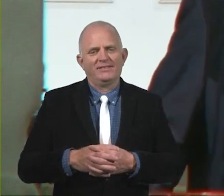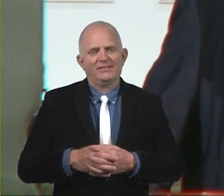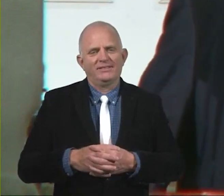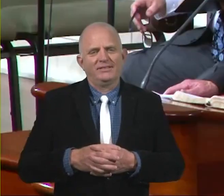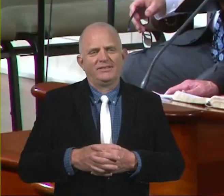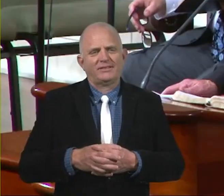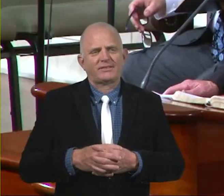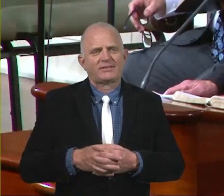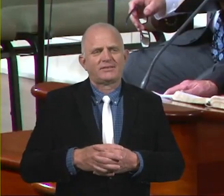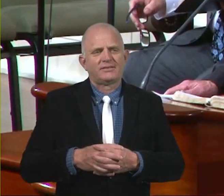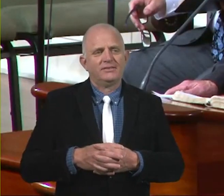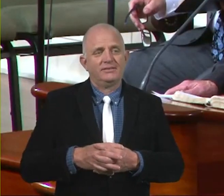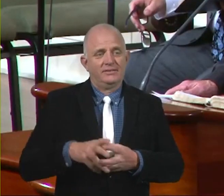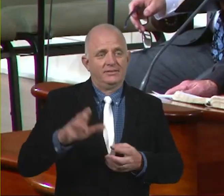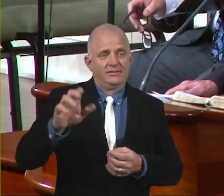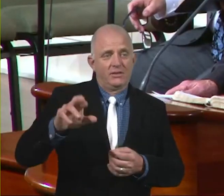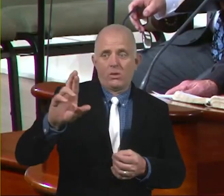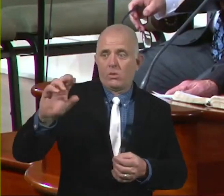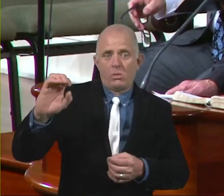Did you know rocks talk?